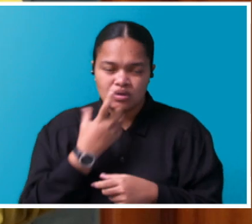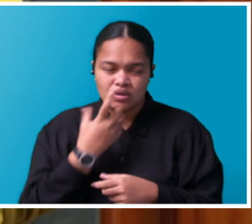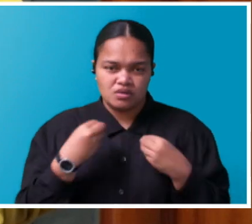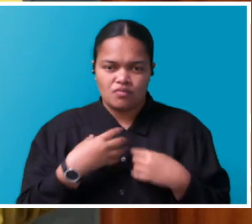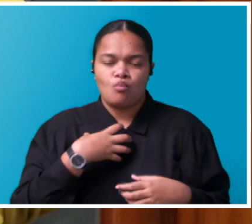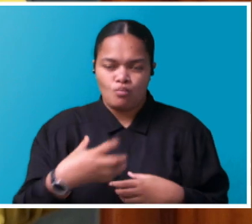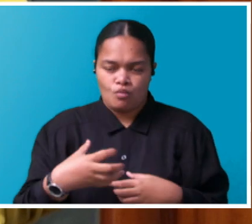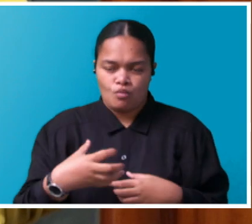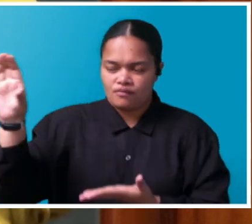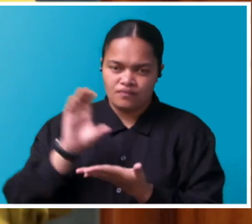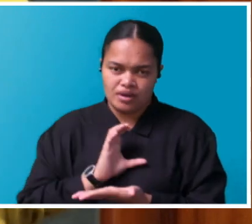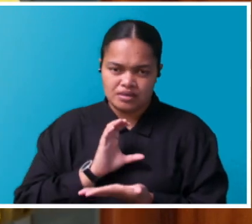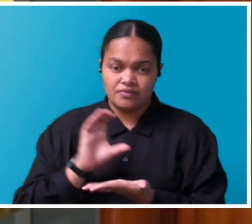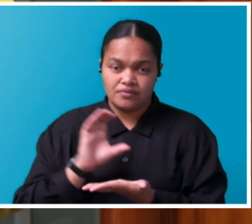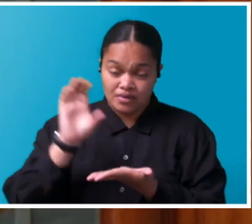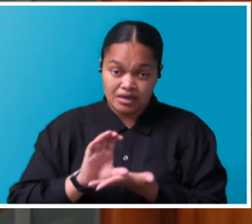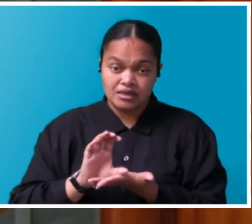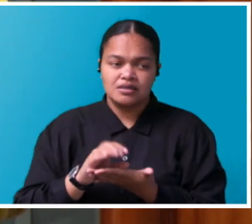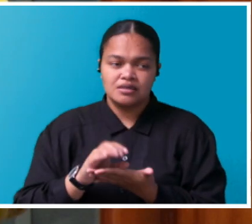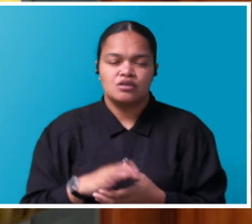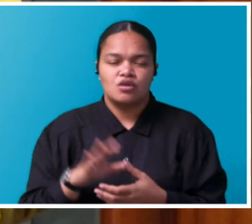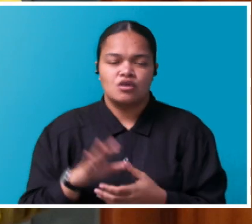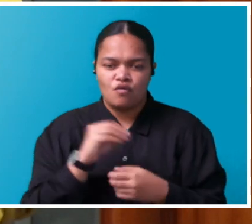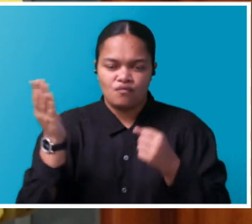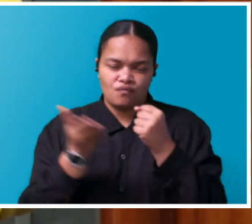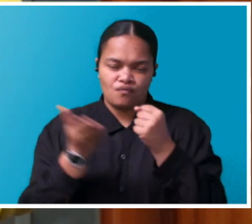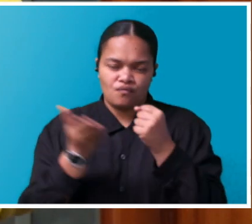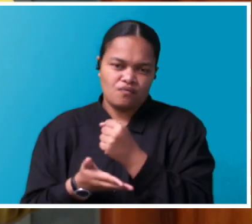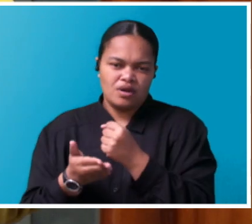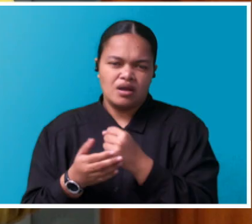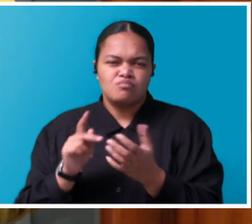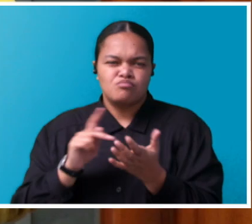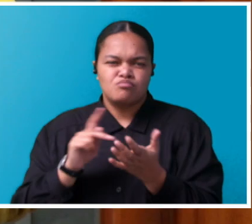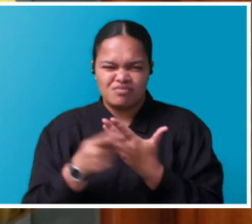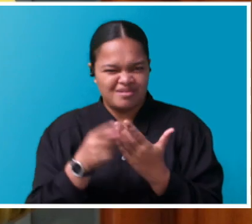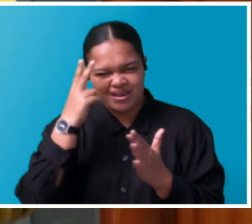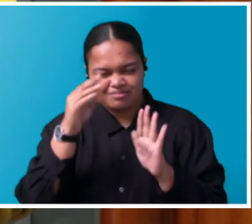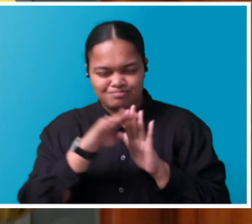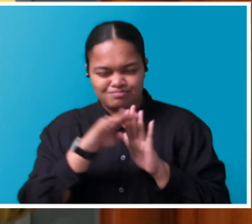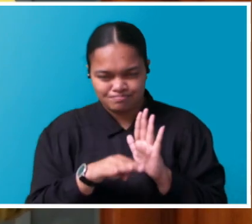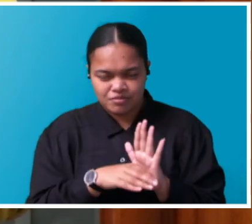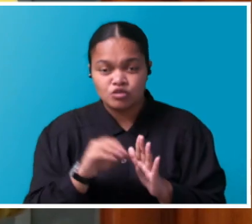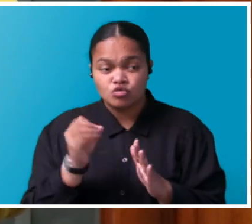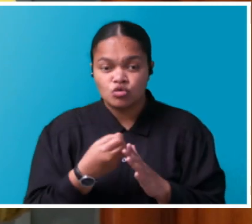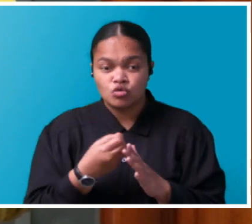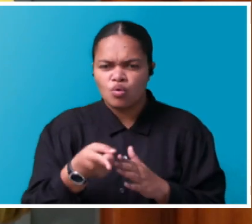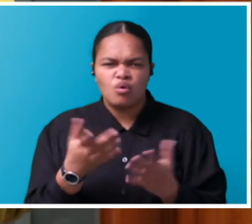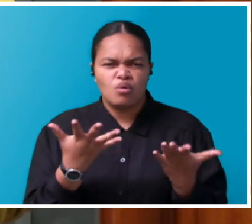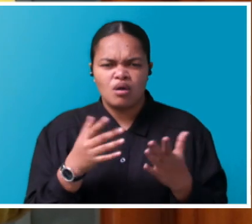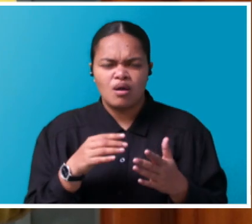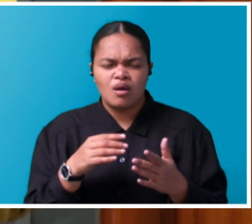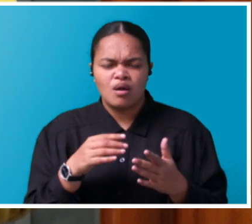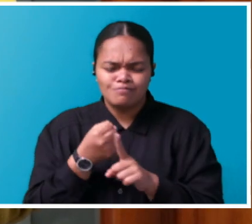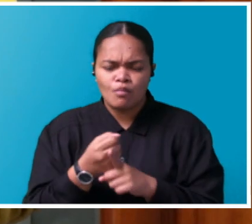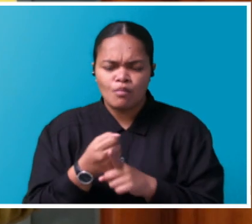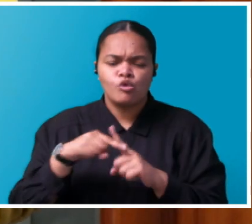funding support under the Reforestation of Degraded Forest Program. This move is expected to bring about positive changes that